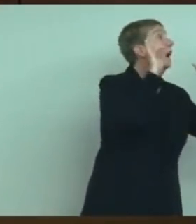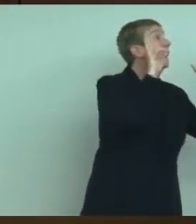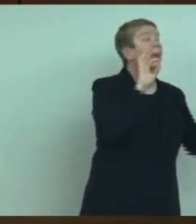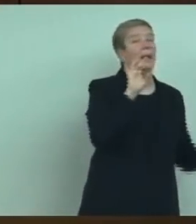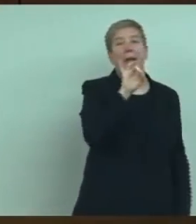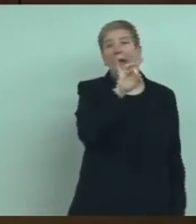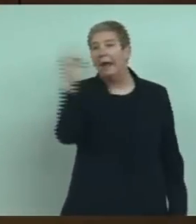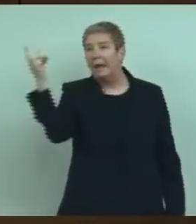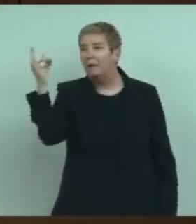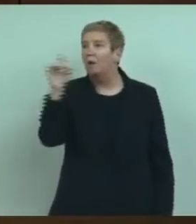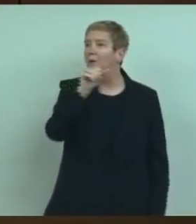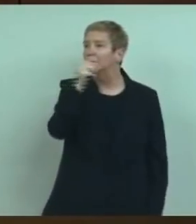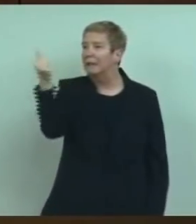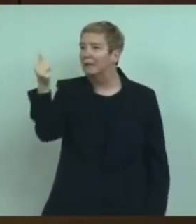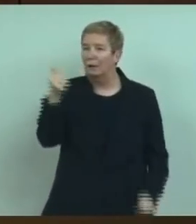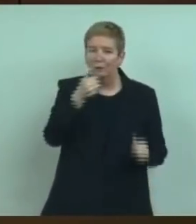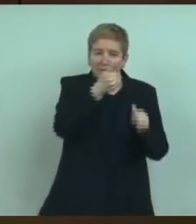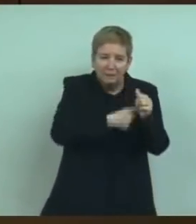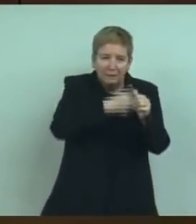$10 a piece.